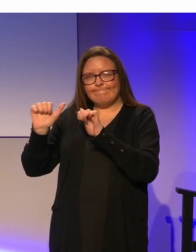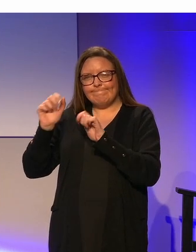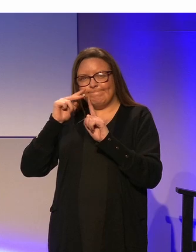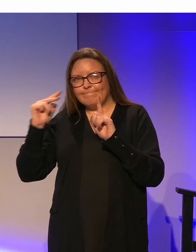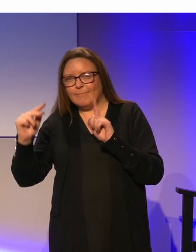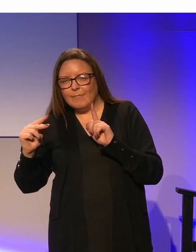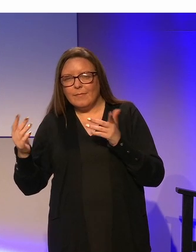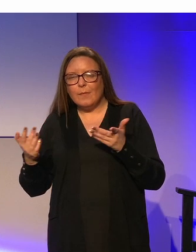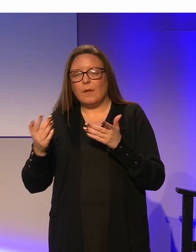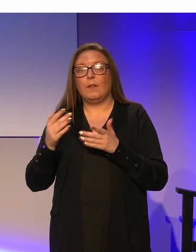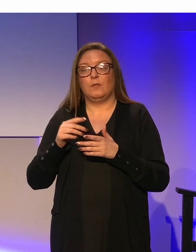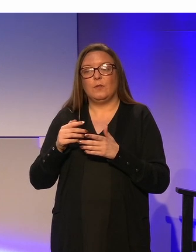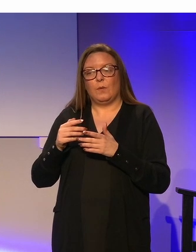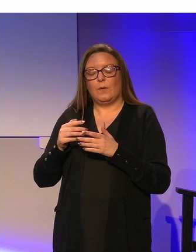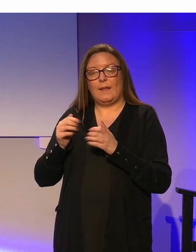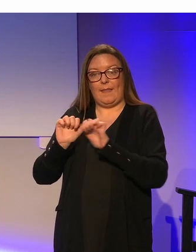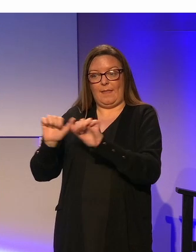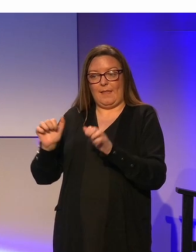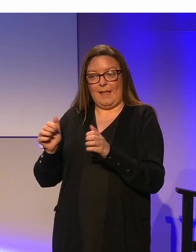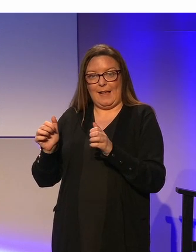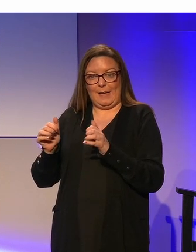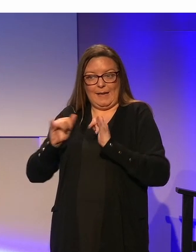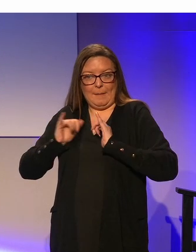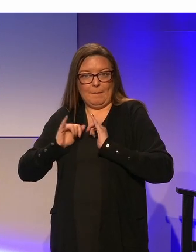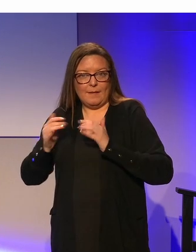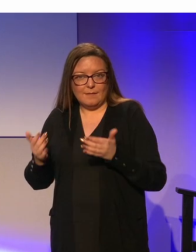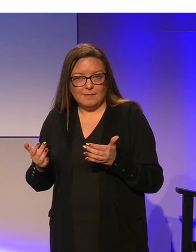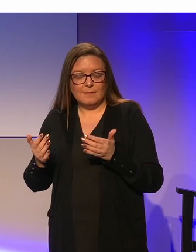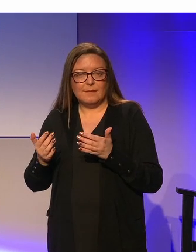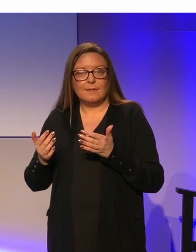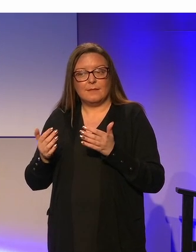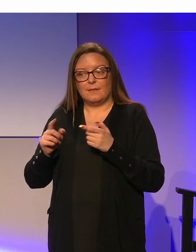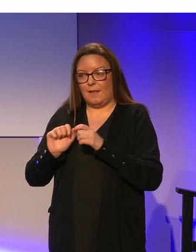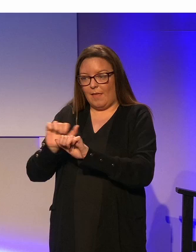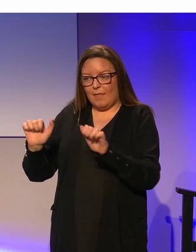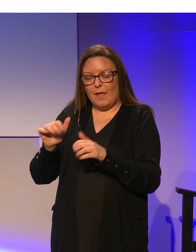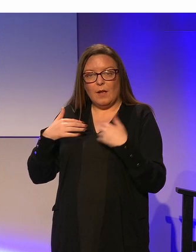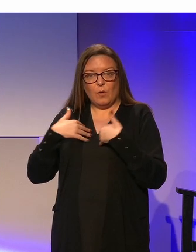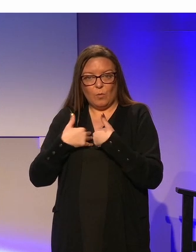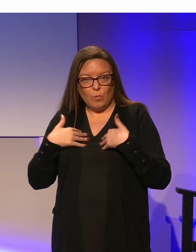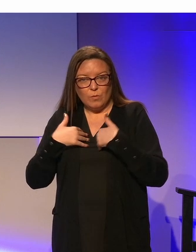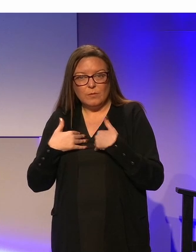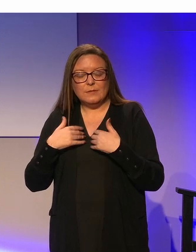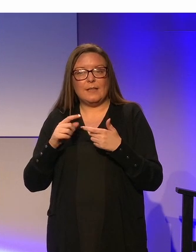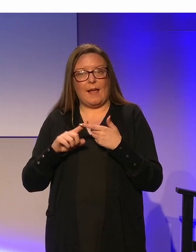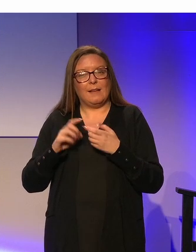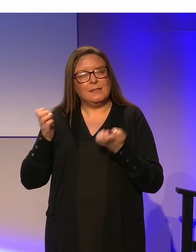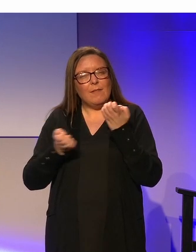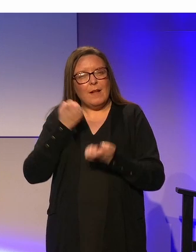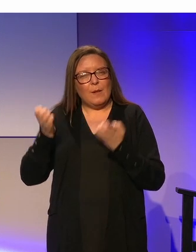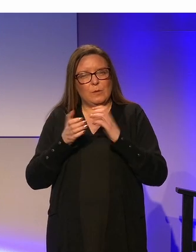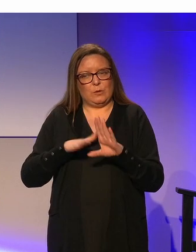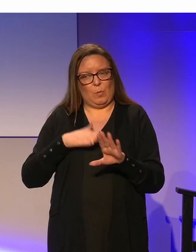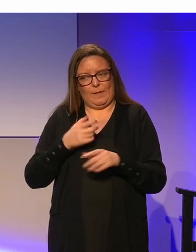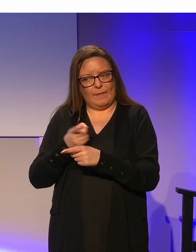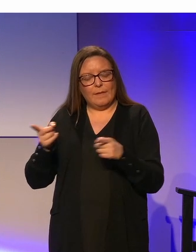conducted interests and capabilities and concerns evaluation with them. And I suppose that